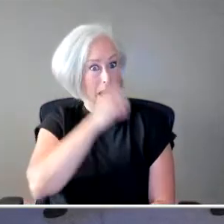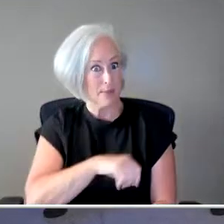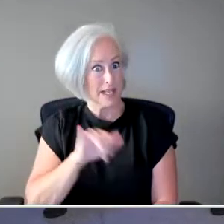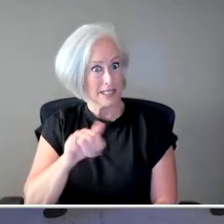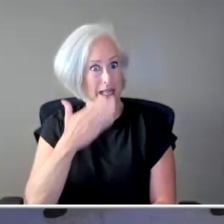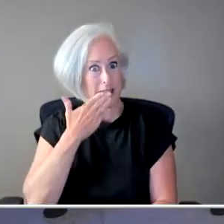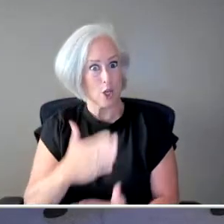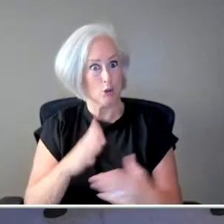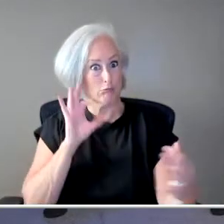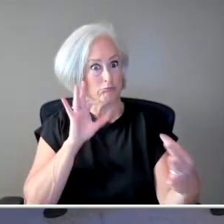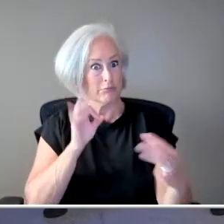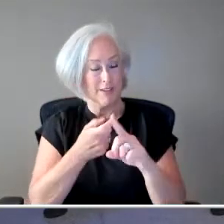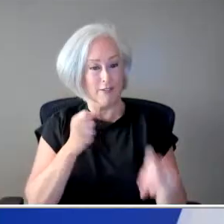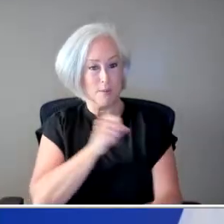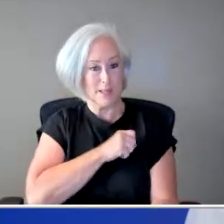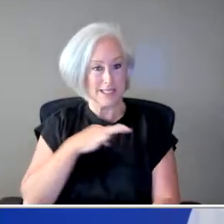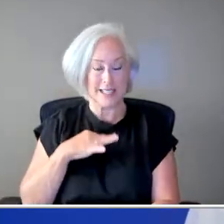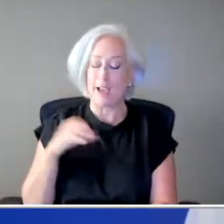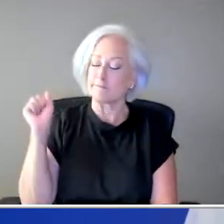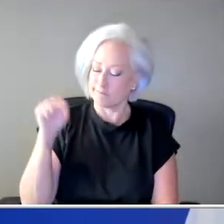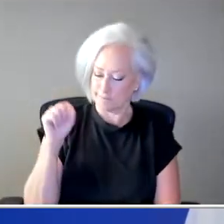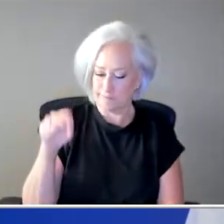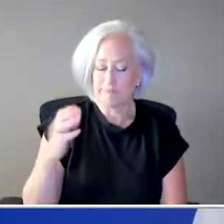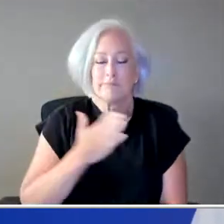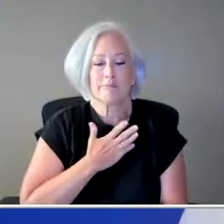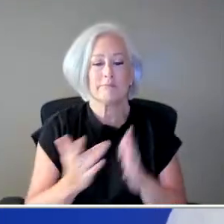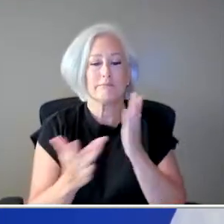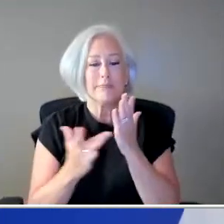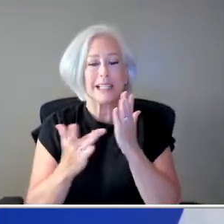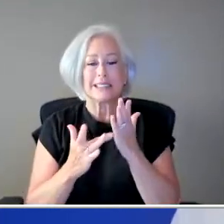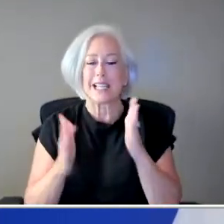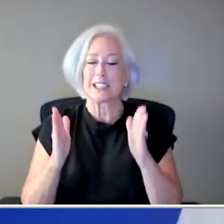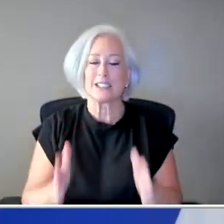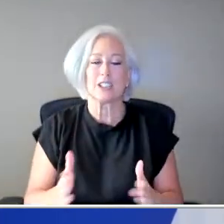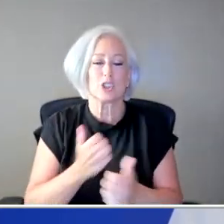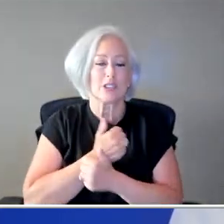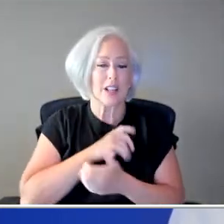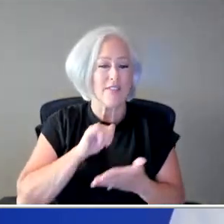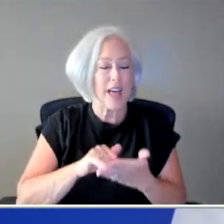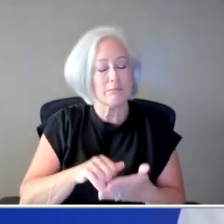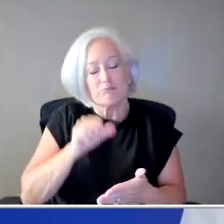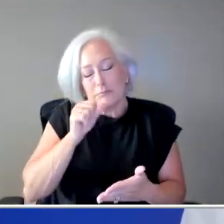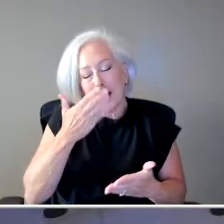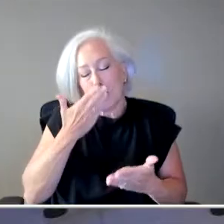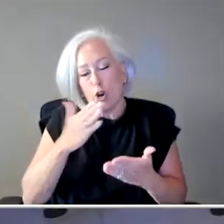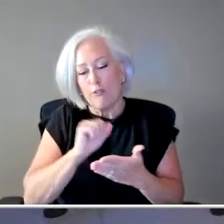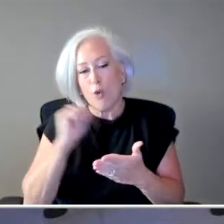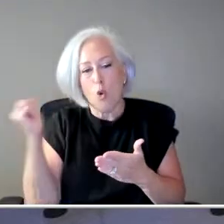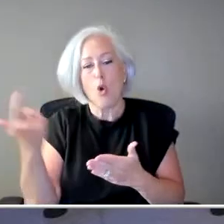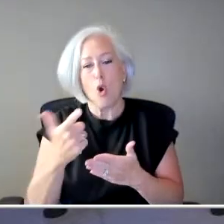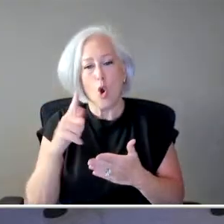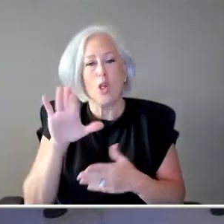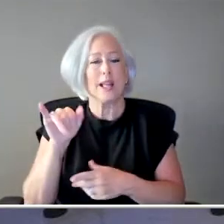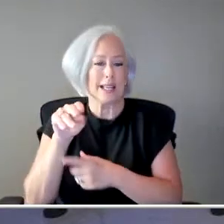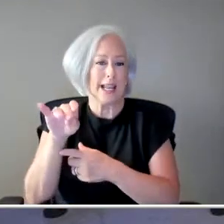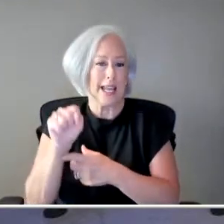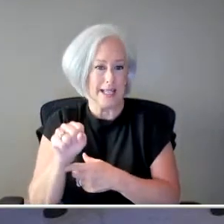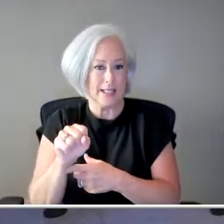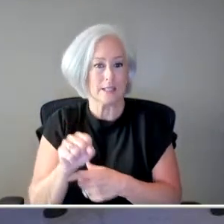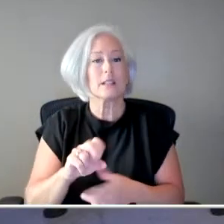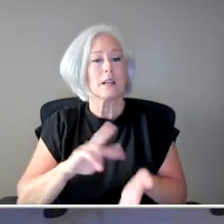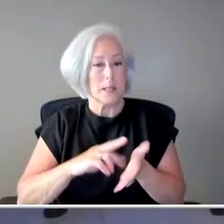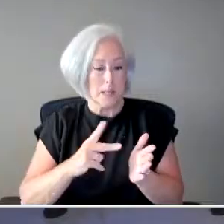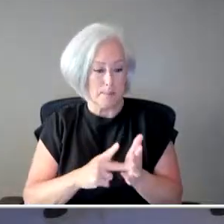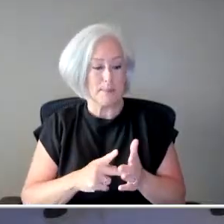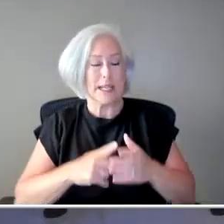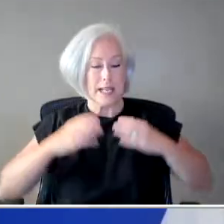staff, though. Oh, for sure. Yeah, my techs love it. We love it. It doesn't work for every case, but so the aprons cases, still are on standby. Oh yeah, yep. And